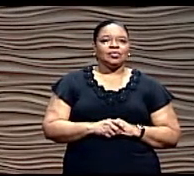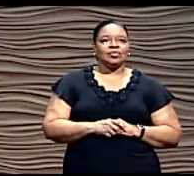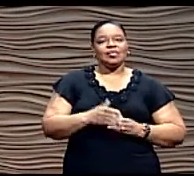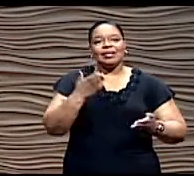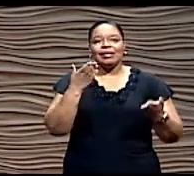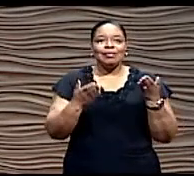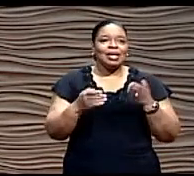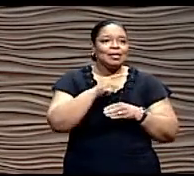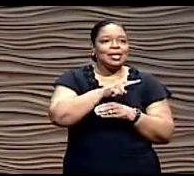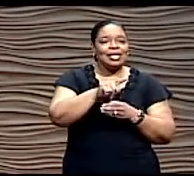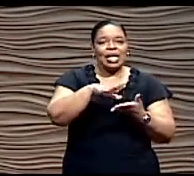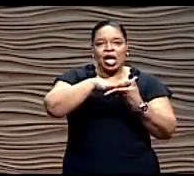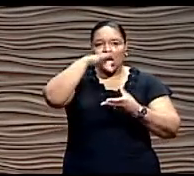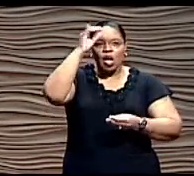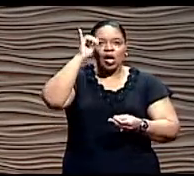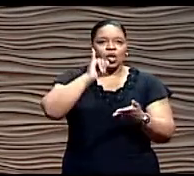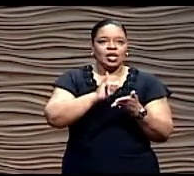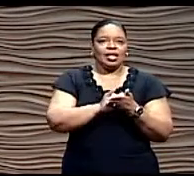Maybe they learned it